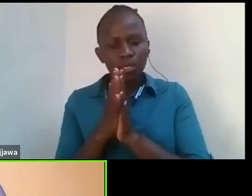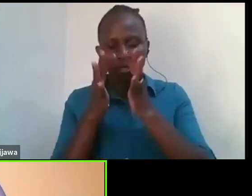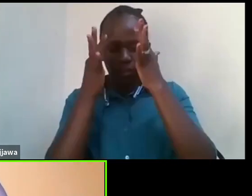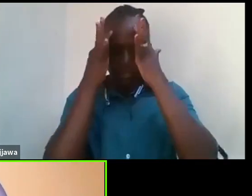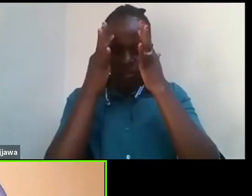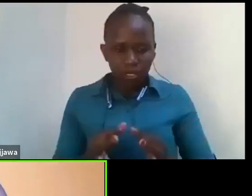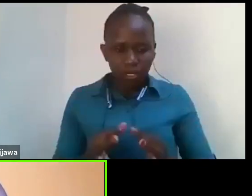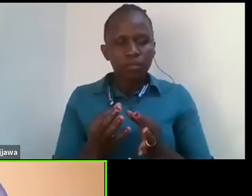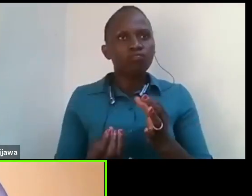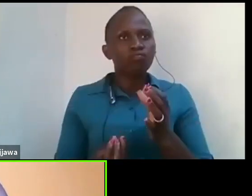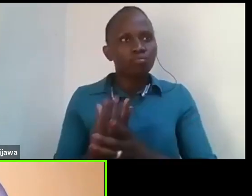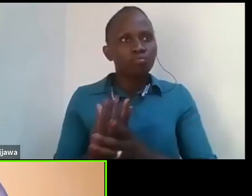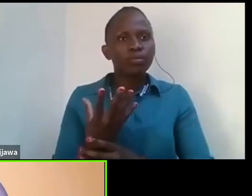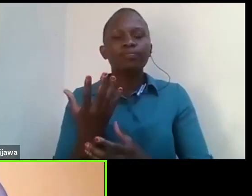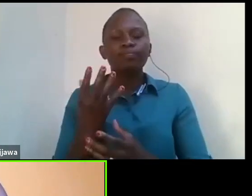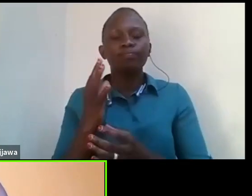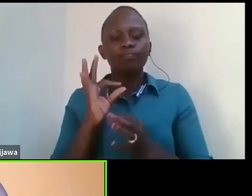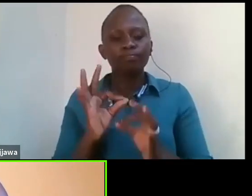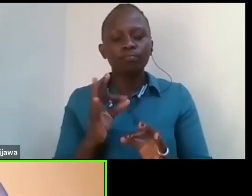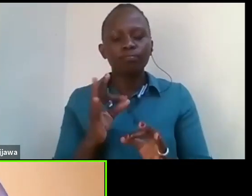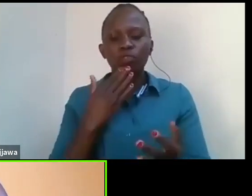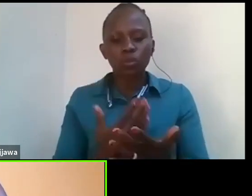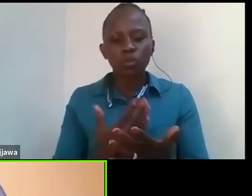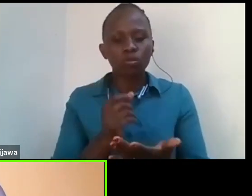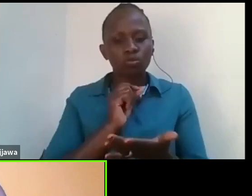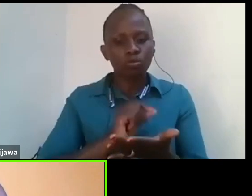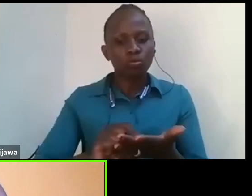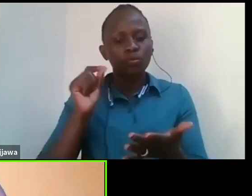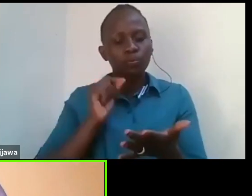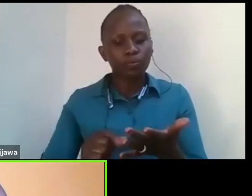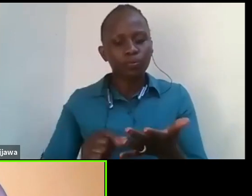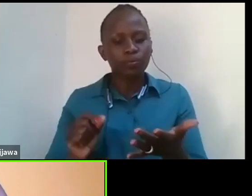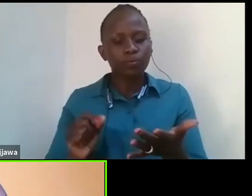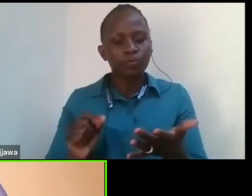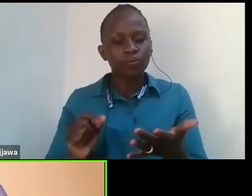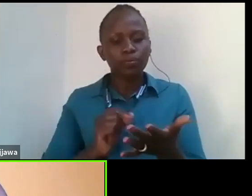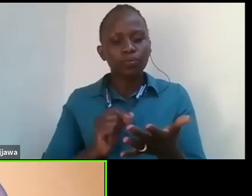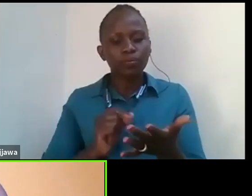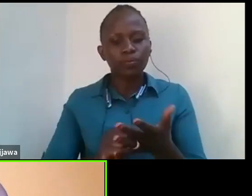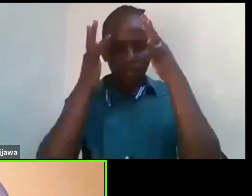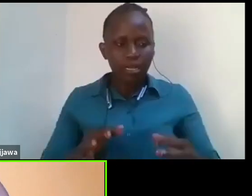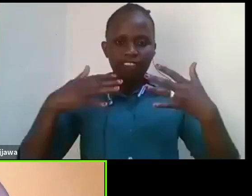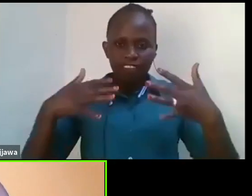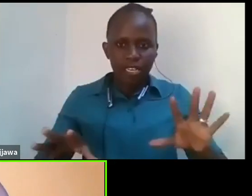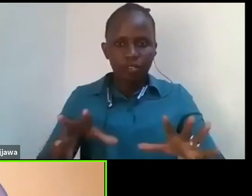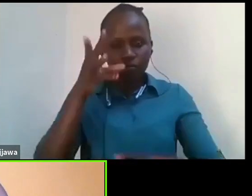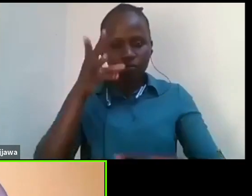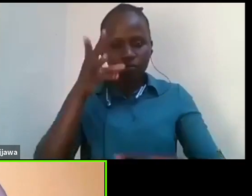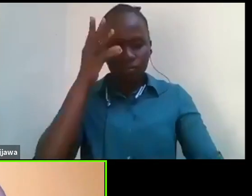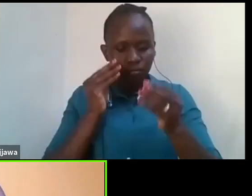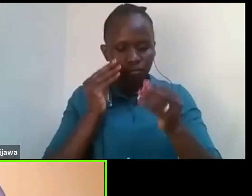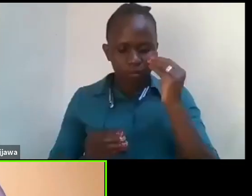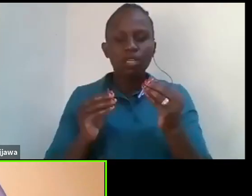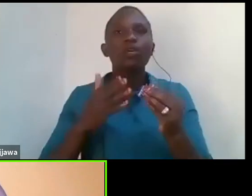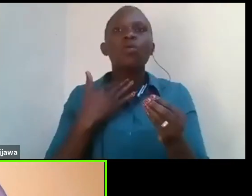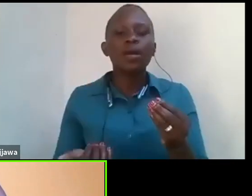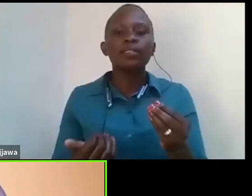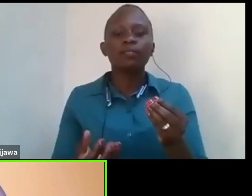writing, you decide after you've put your thoughts into writing, you want to come up with a